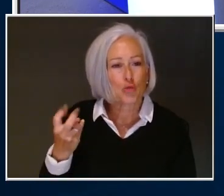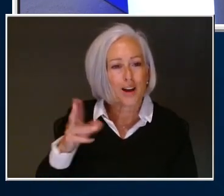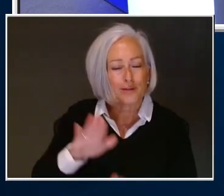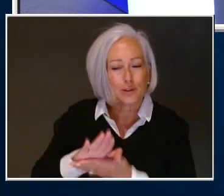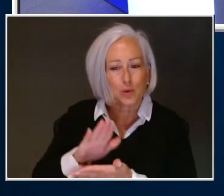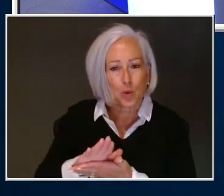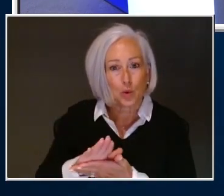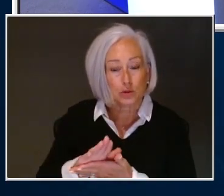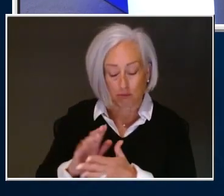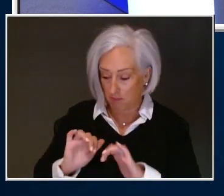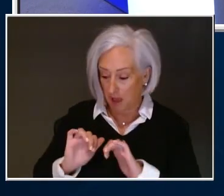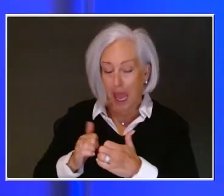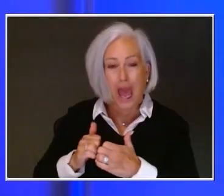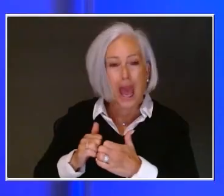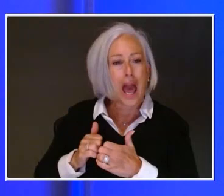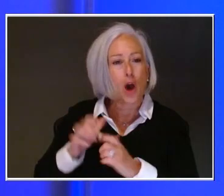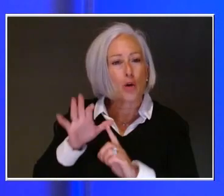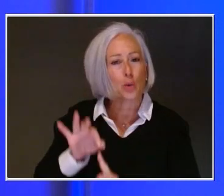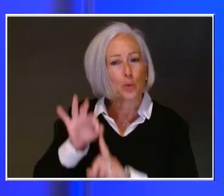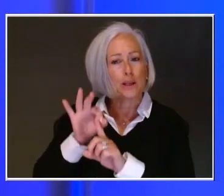perspective? Very unique.